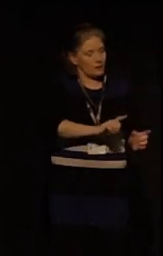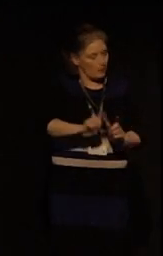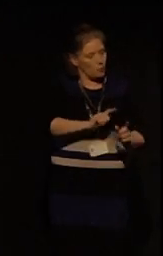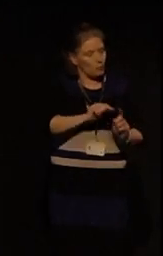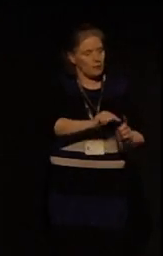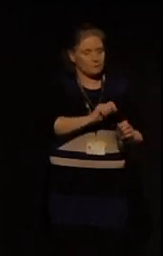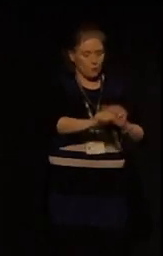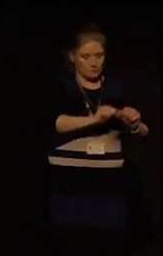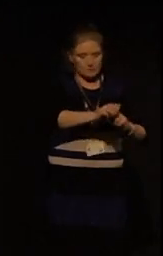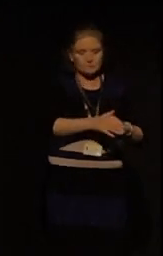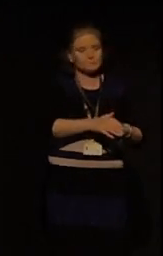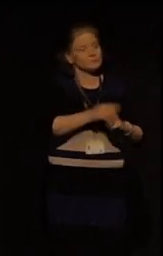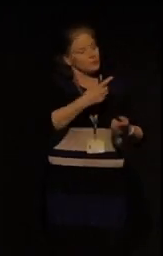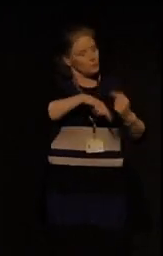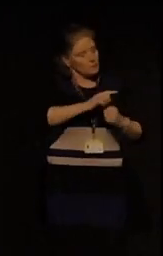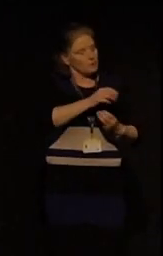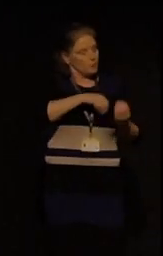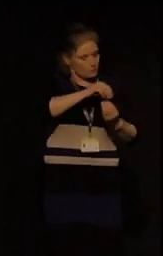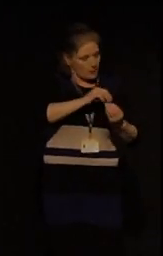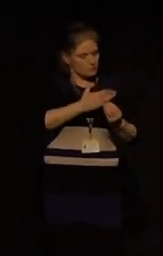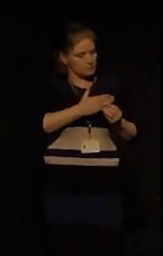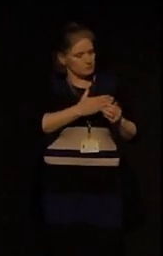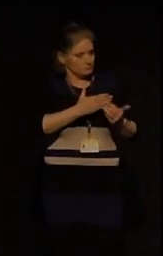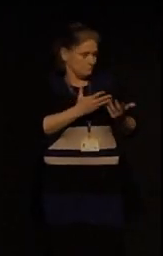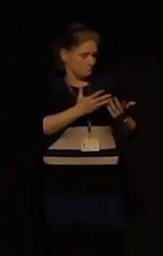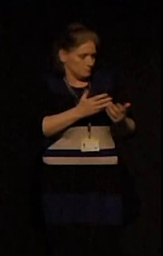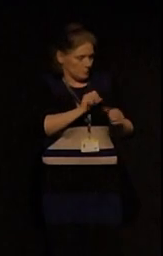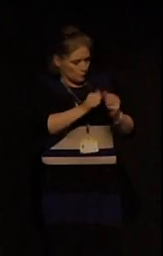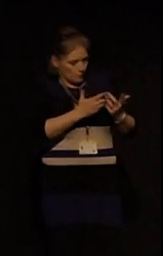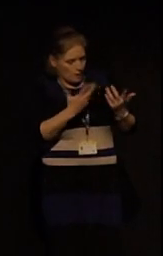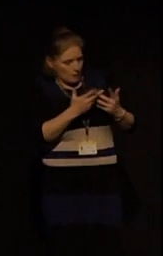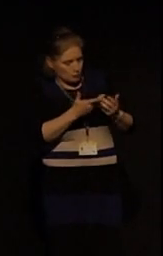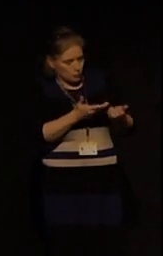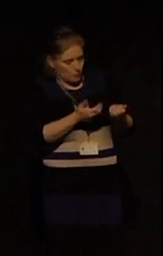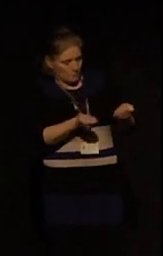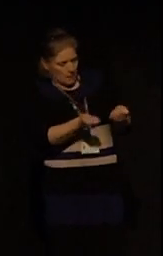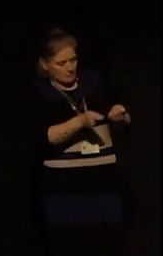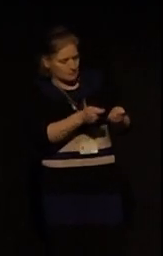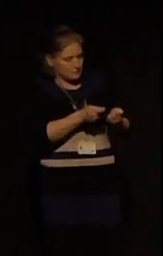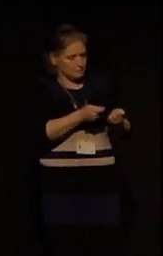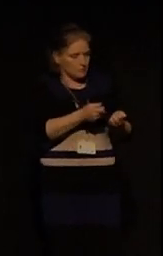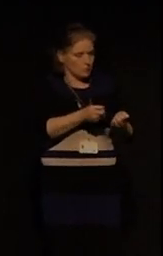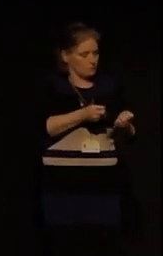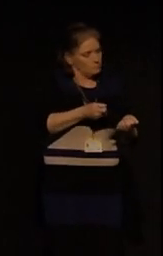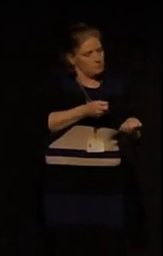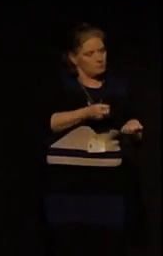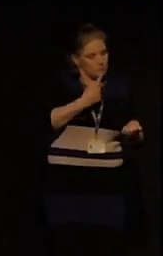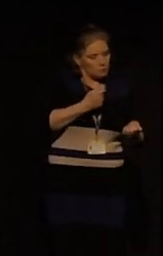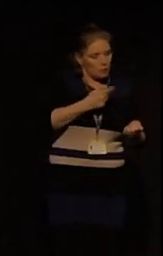lick. So we know what dose of the drug is capable of inducing tinnitus, and we have a nice assay for